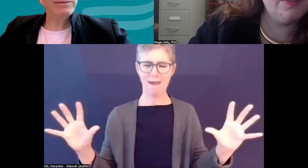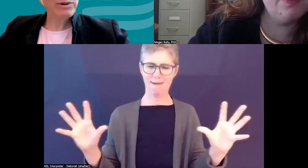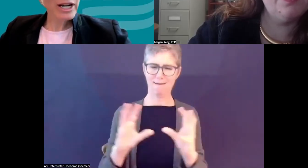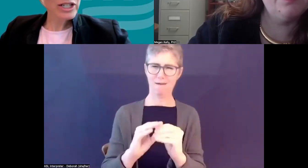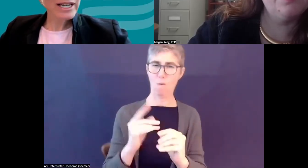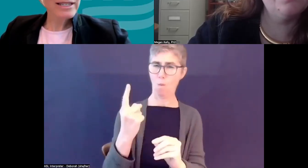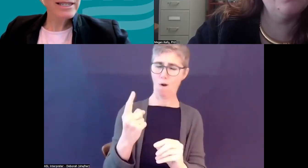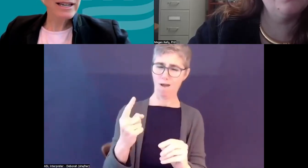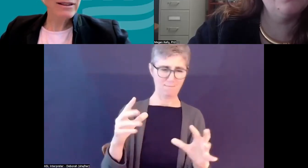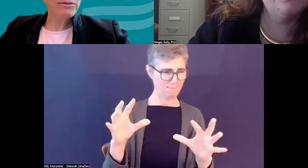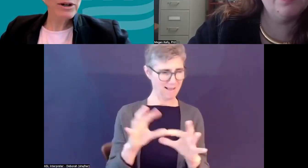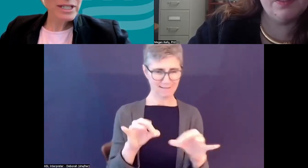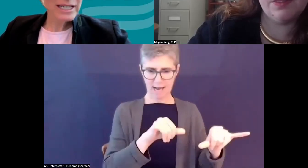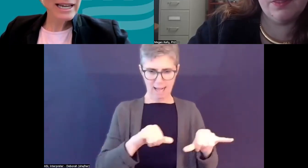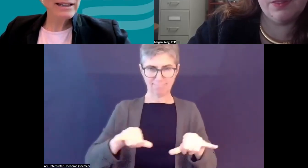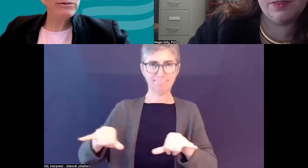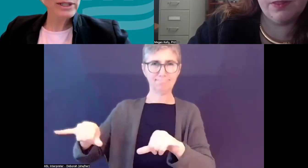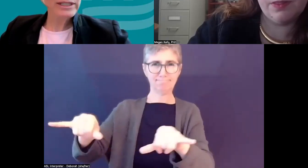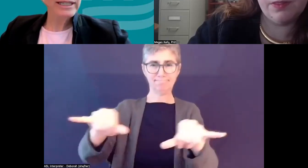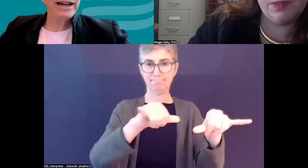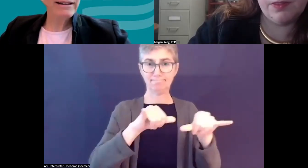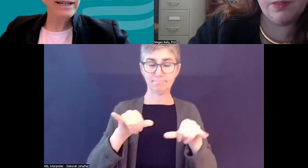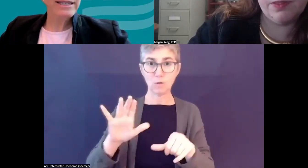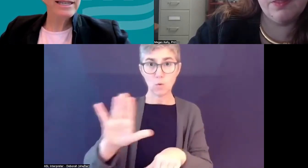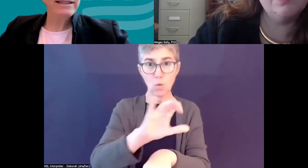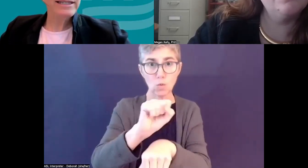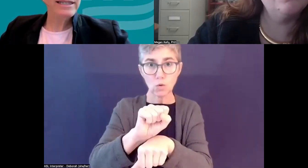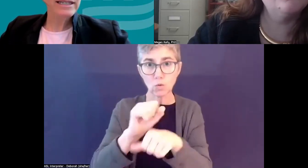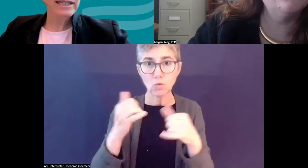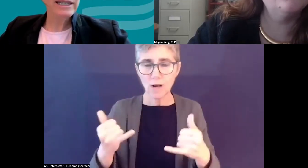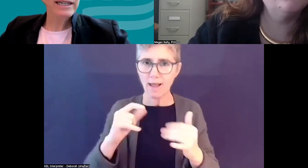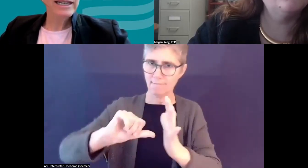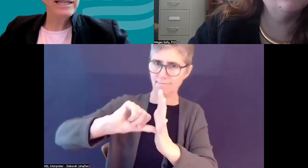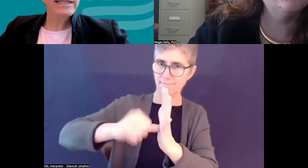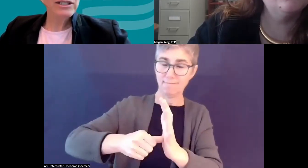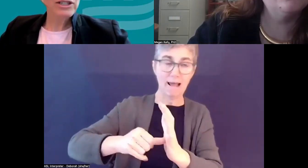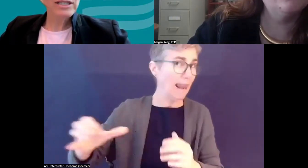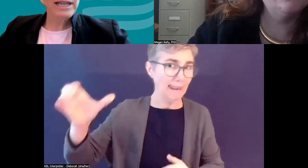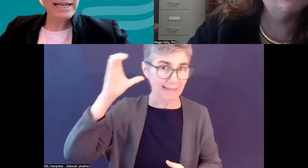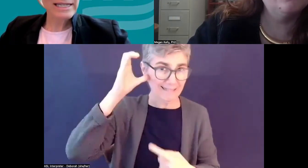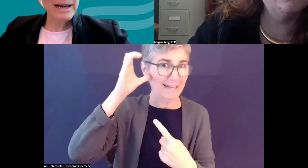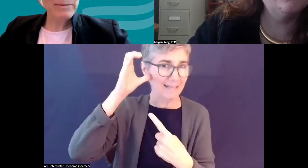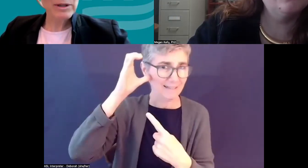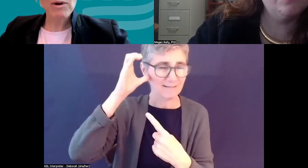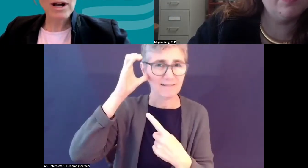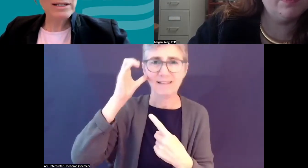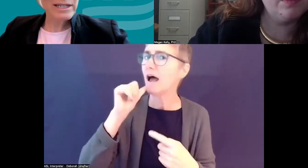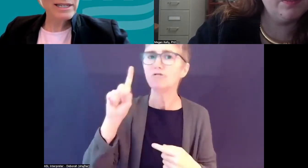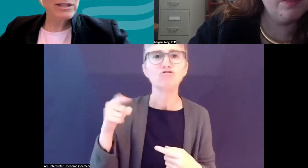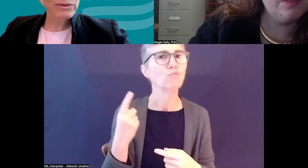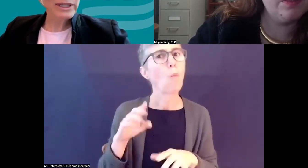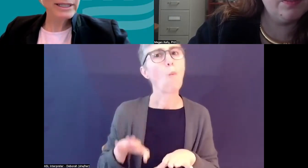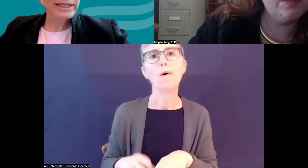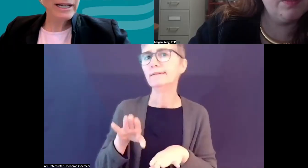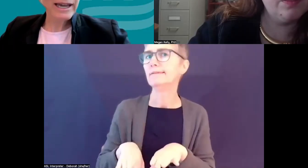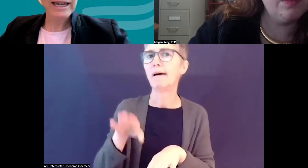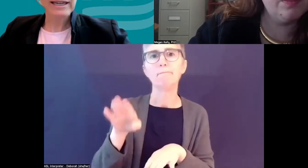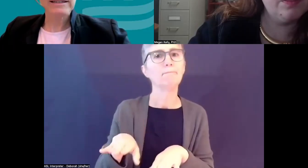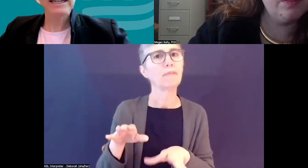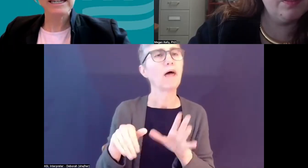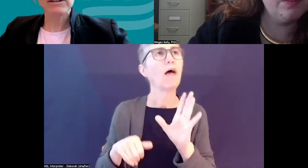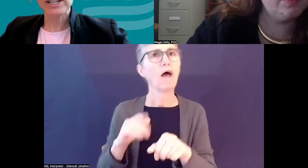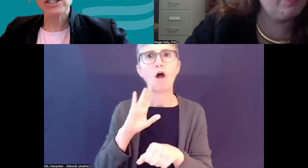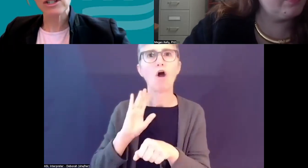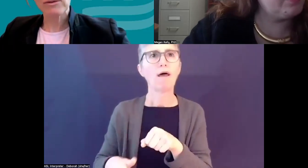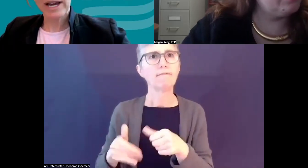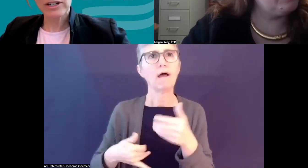these projects, the work today really highlights that listening isn't just a step in the process. It's really